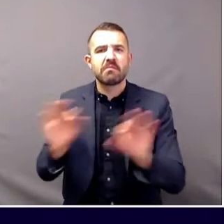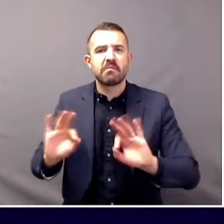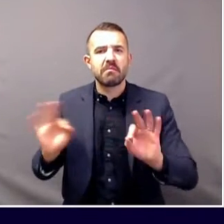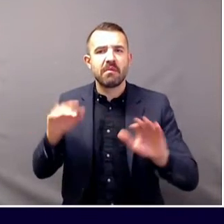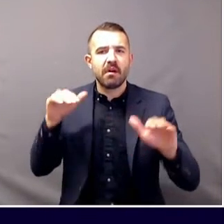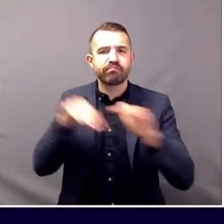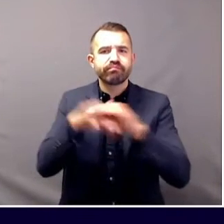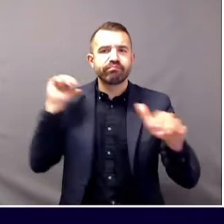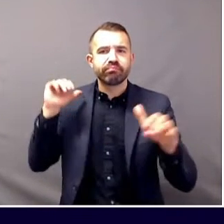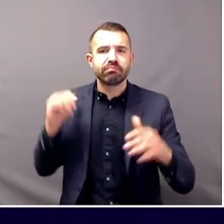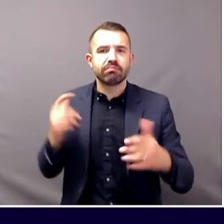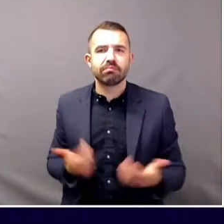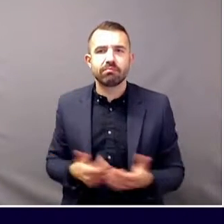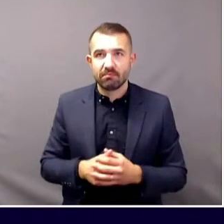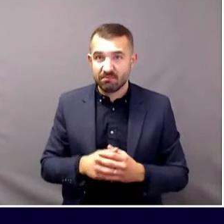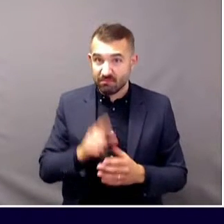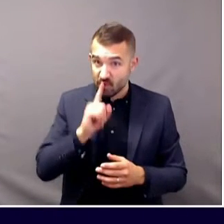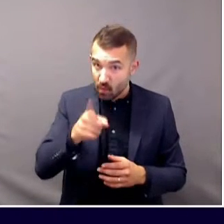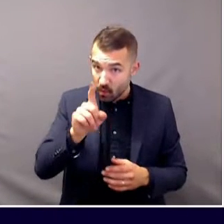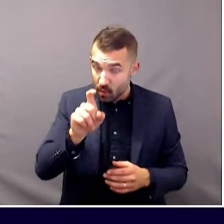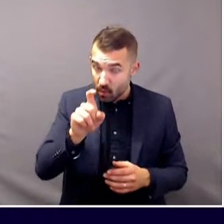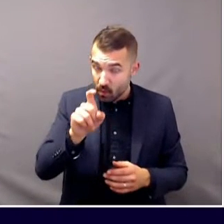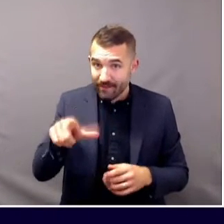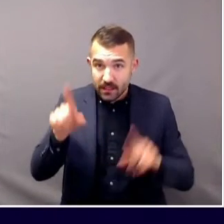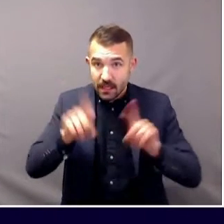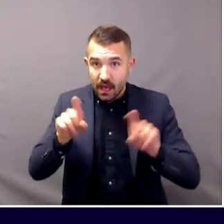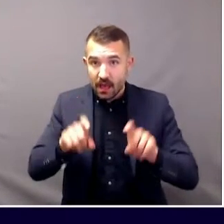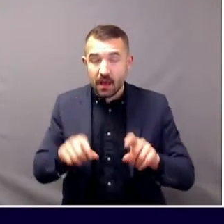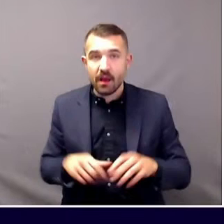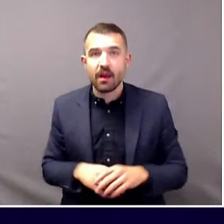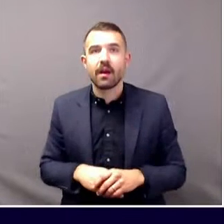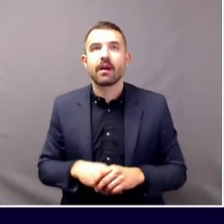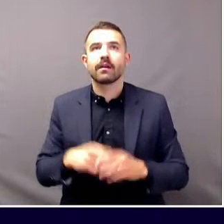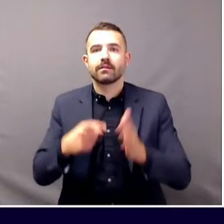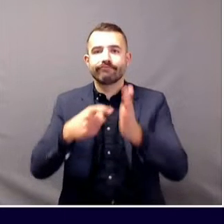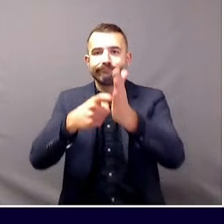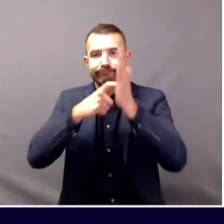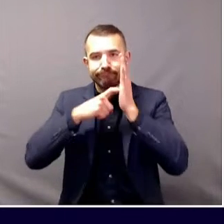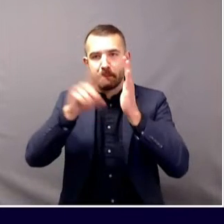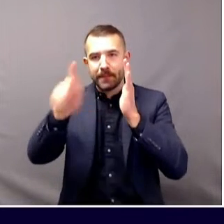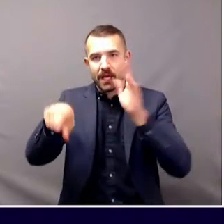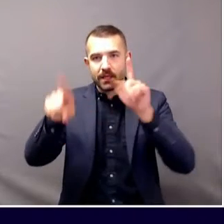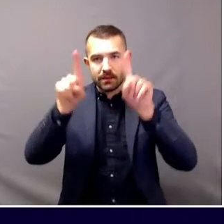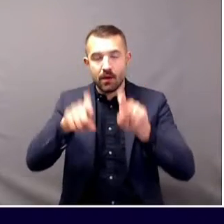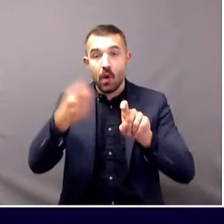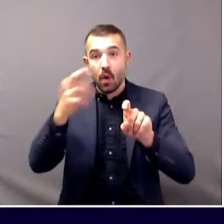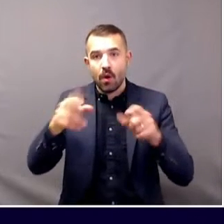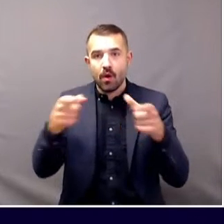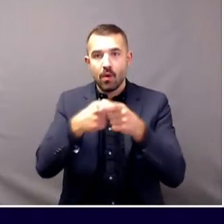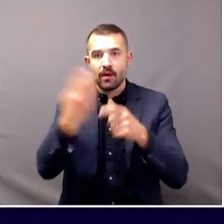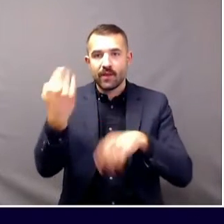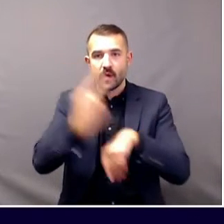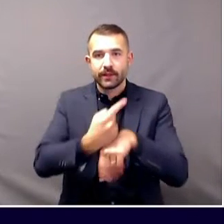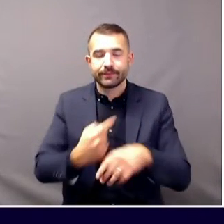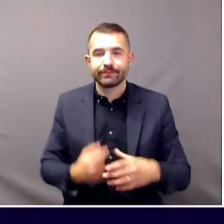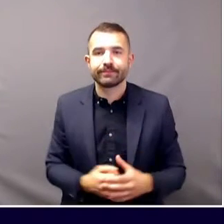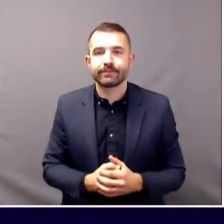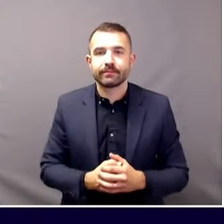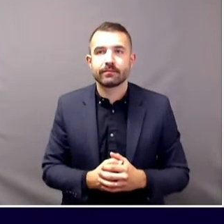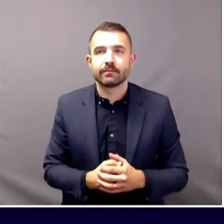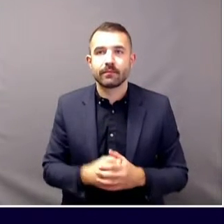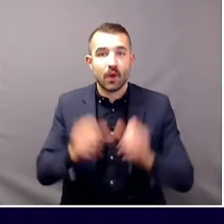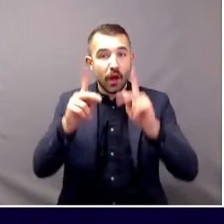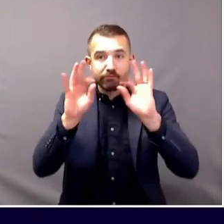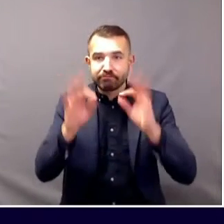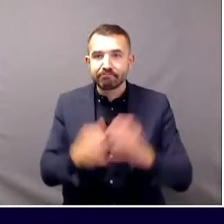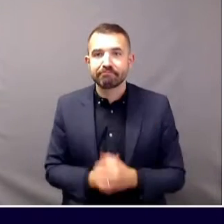the case. You are correct. They are wrong. It is the case. Fair enough. Thank you.